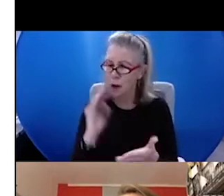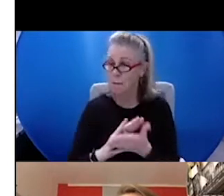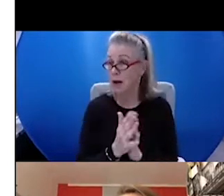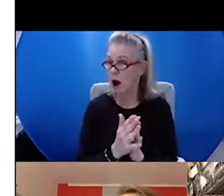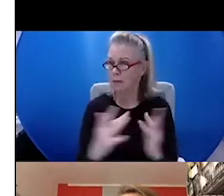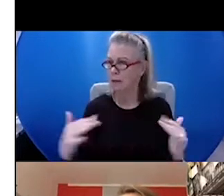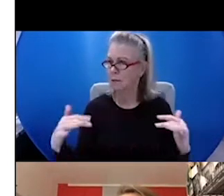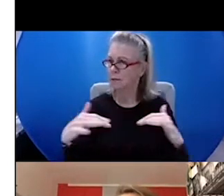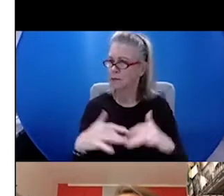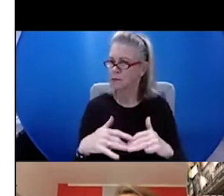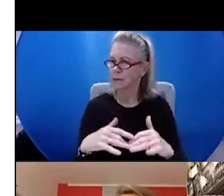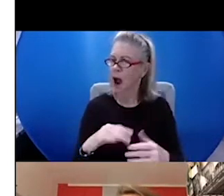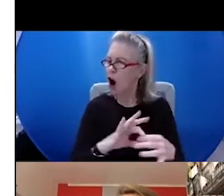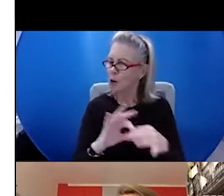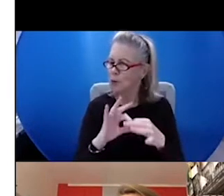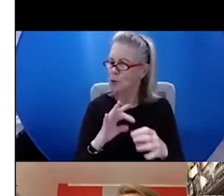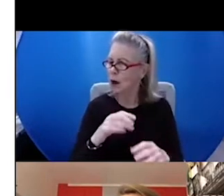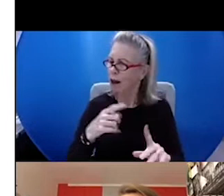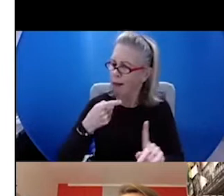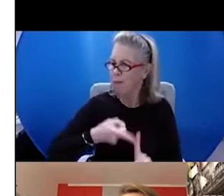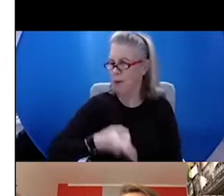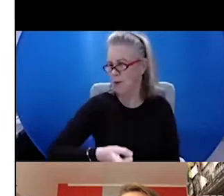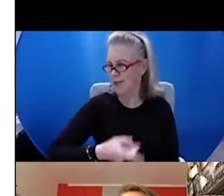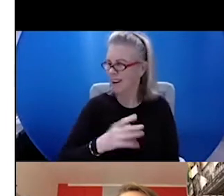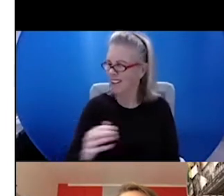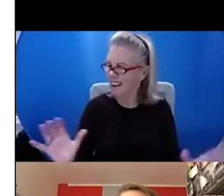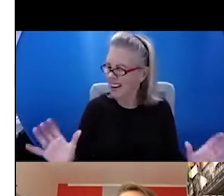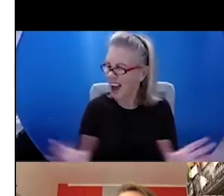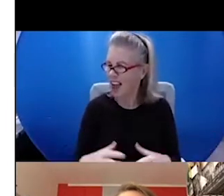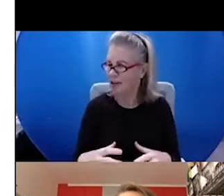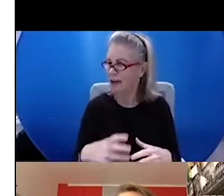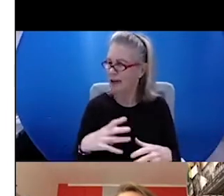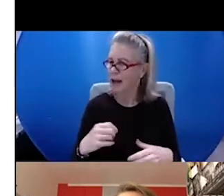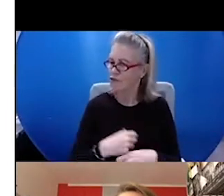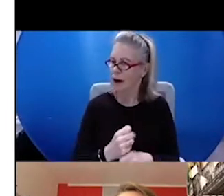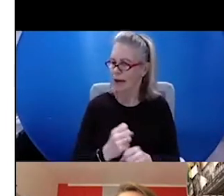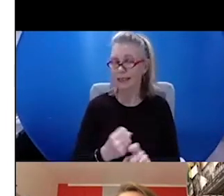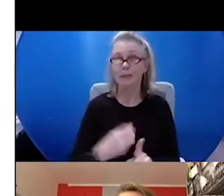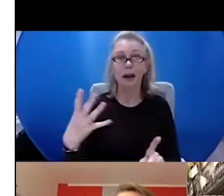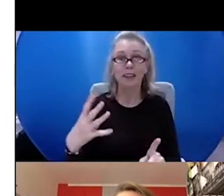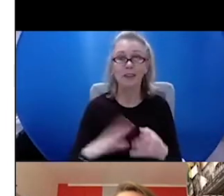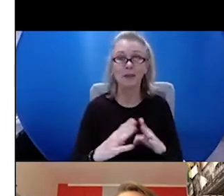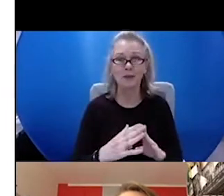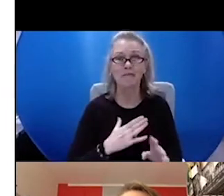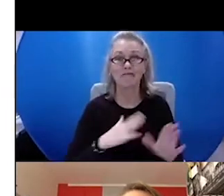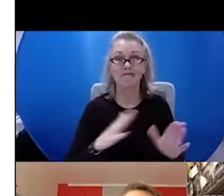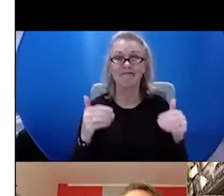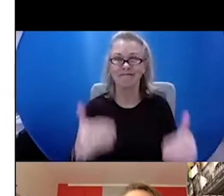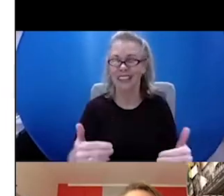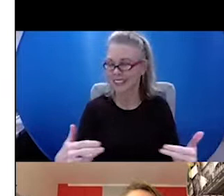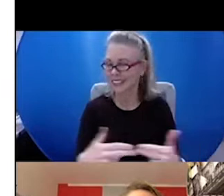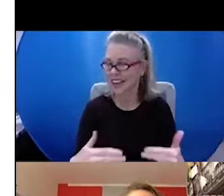gathering and partly creating an expanding community. You can go next to the next couple of slides, thanks.